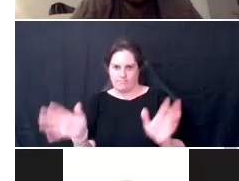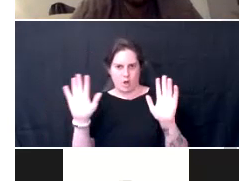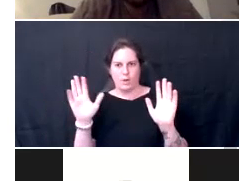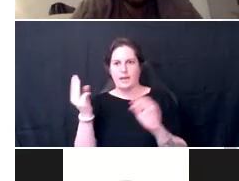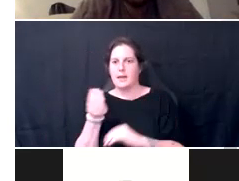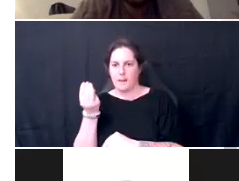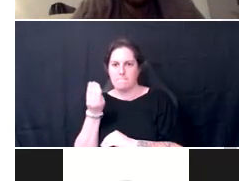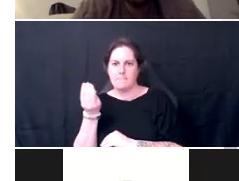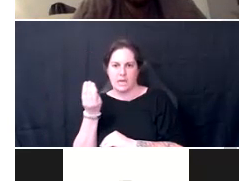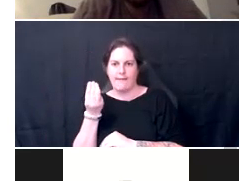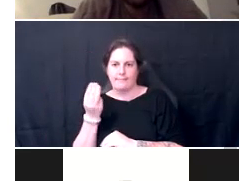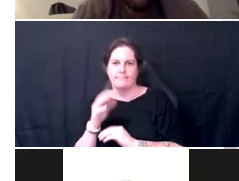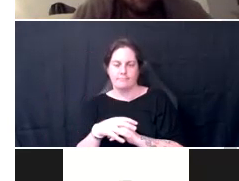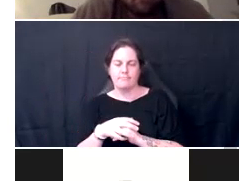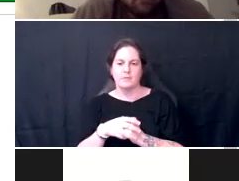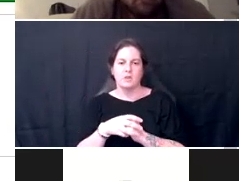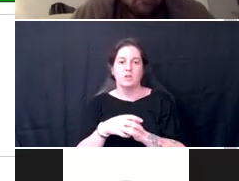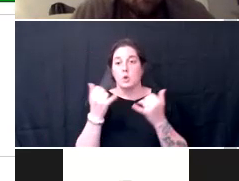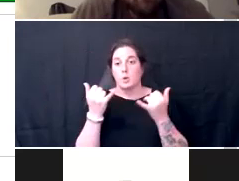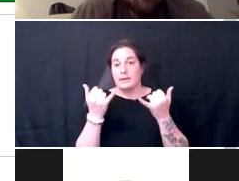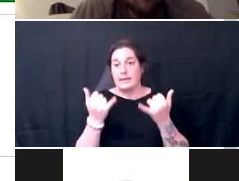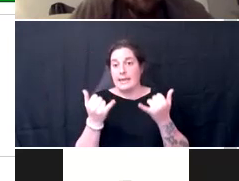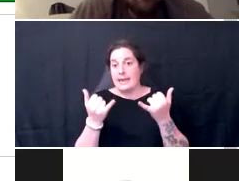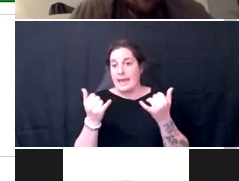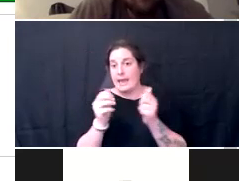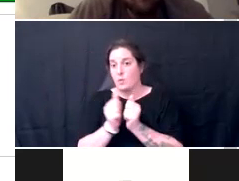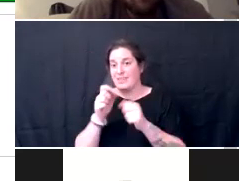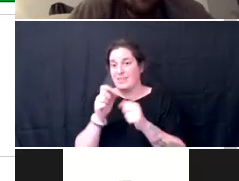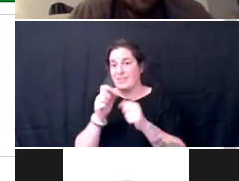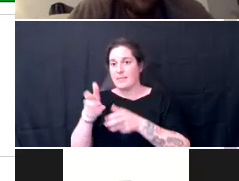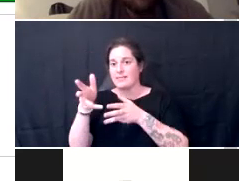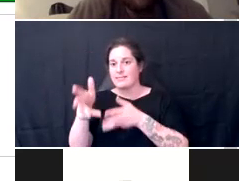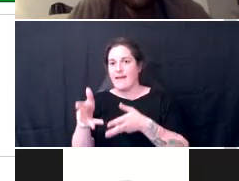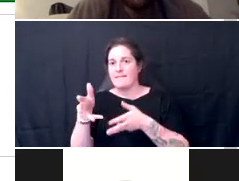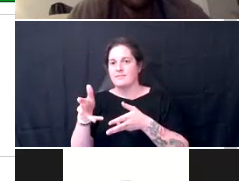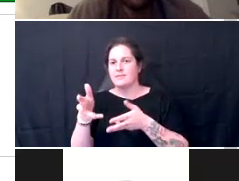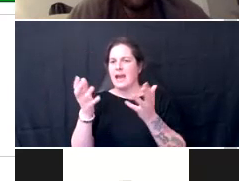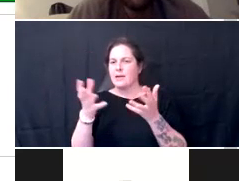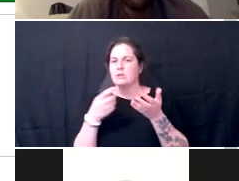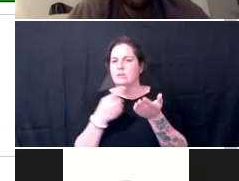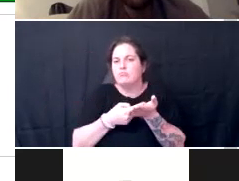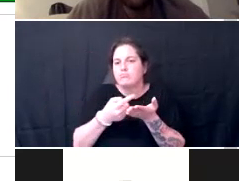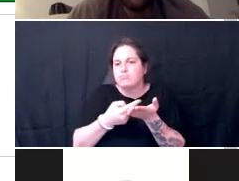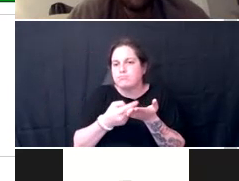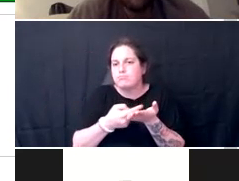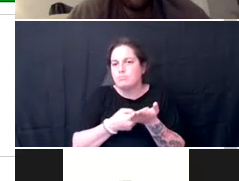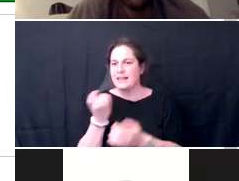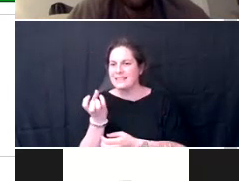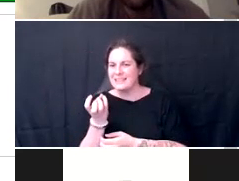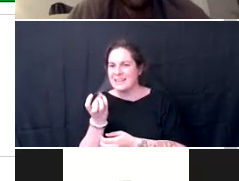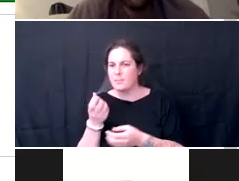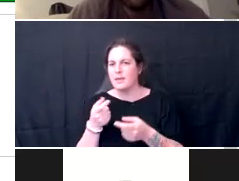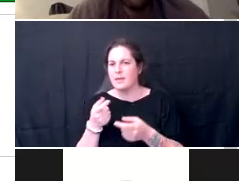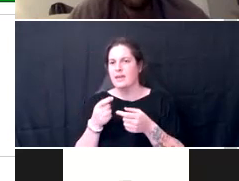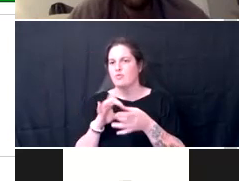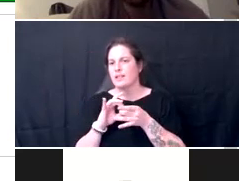right. So what I want to do in the remaining time is I want to talk about this 2D motion. Okay. I want to talk about